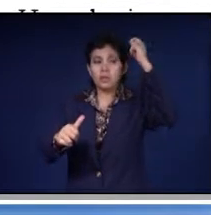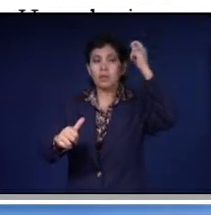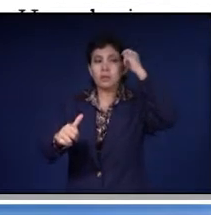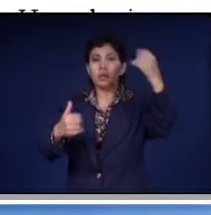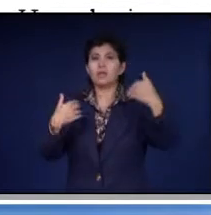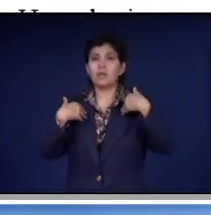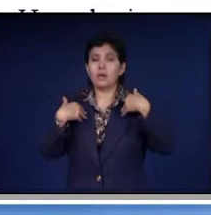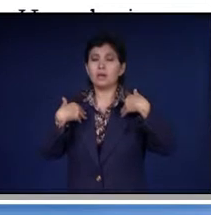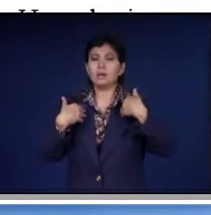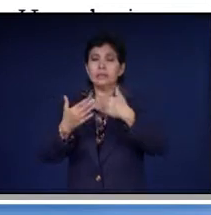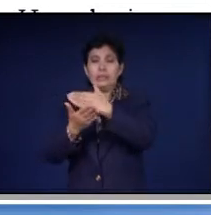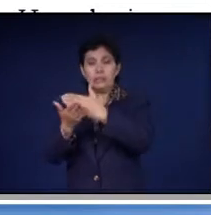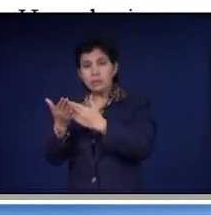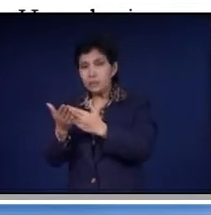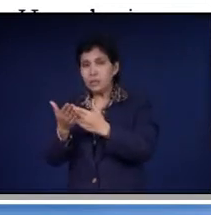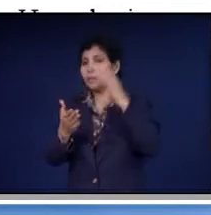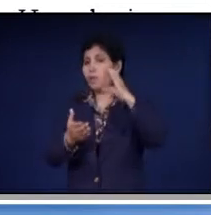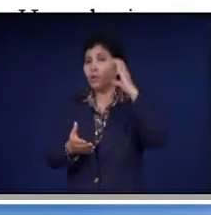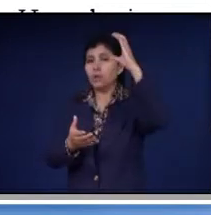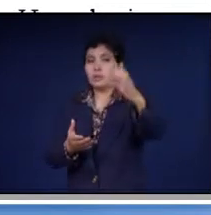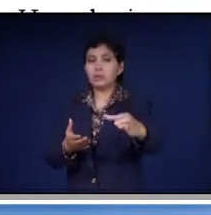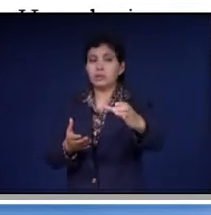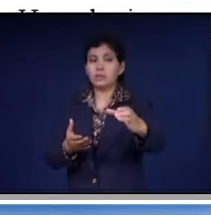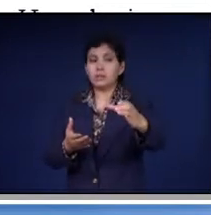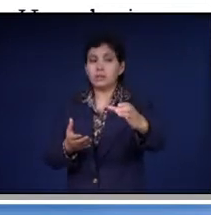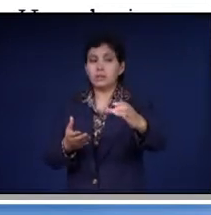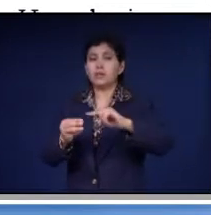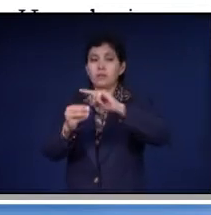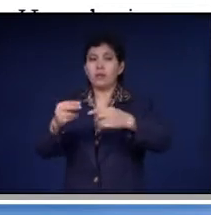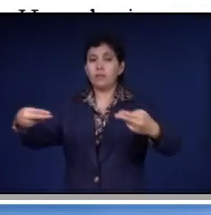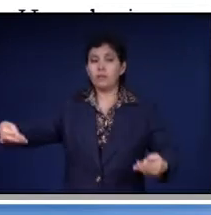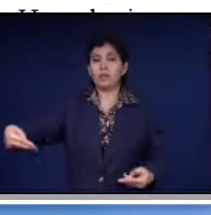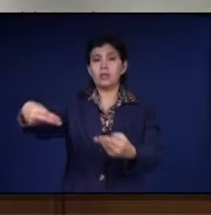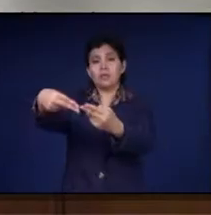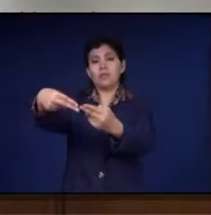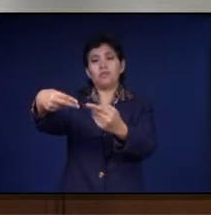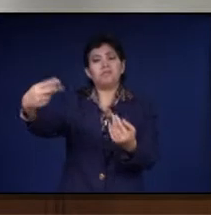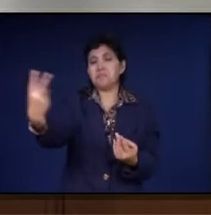of abstract concepts together with propositions about how they relate to one another.